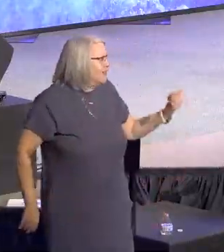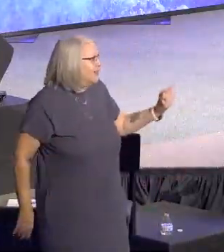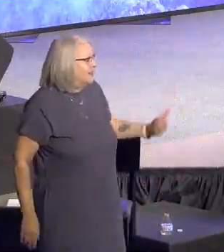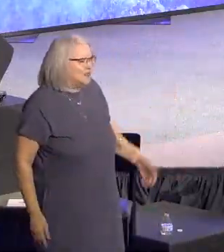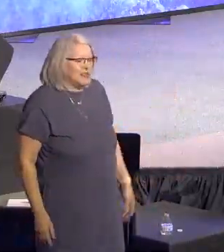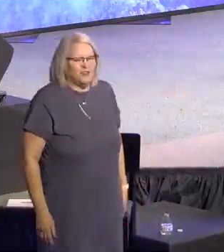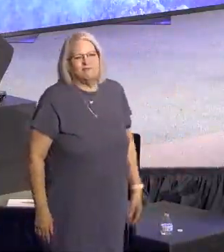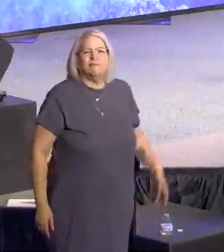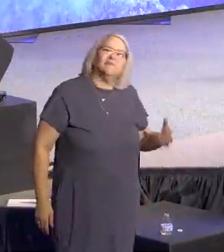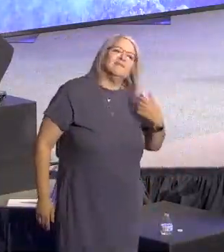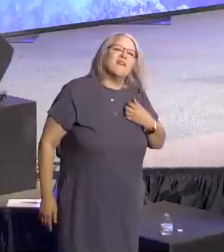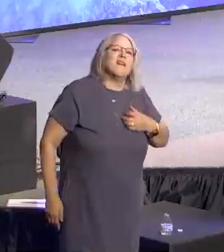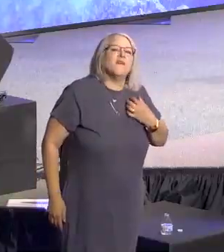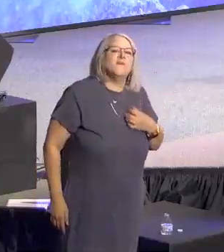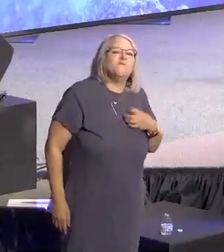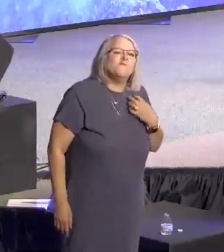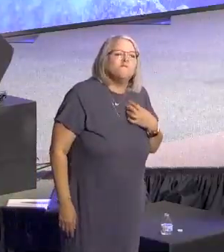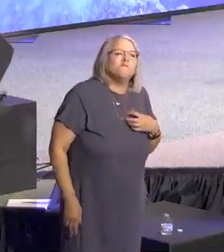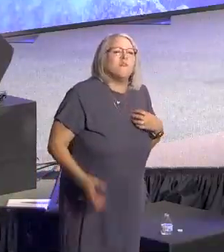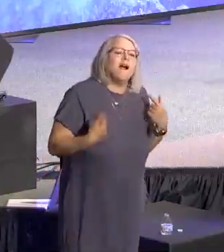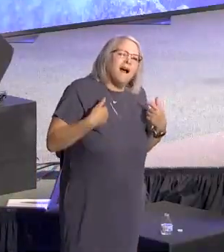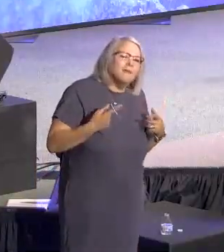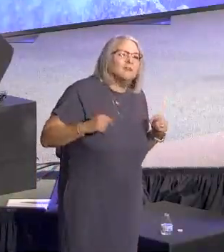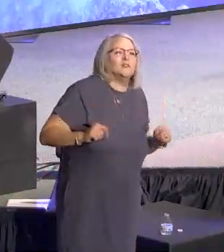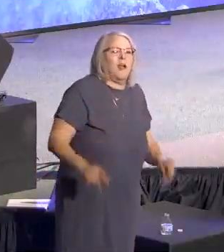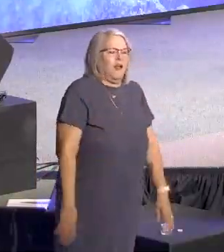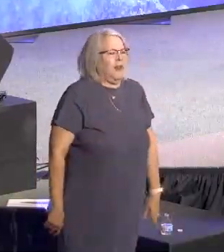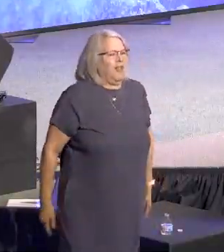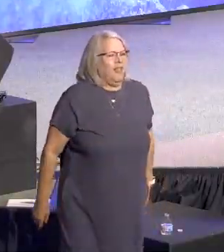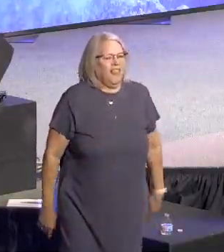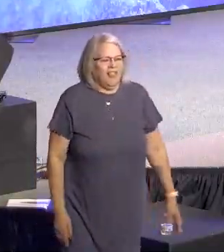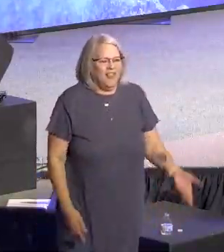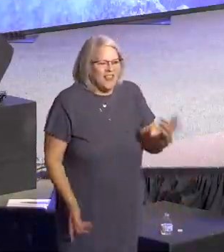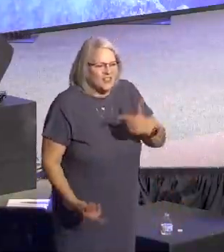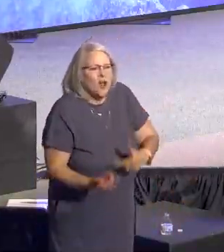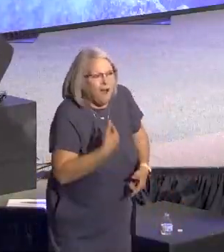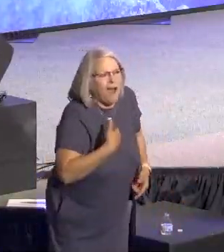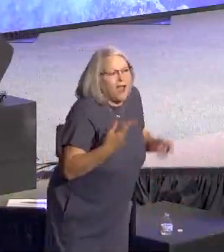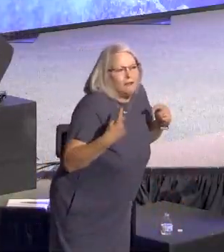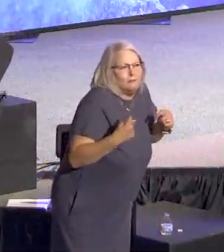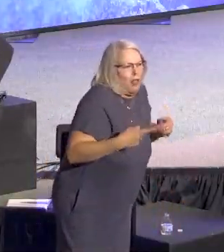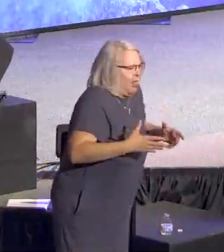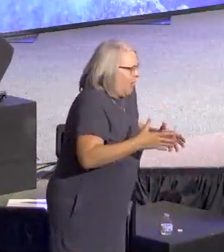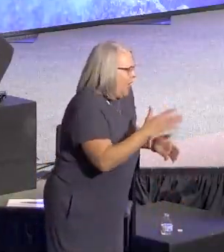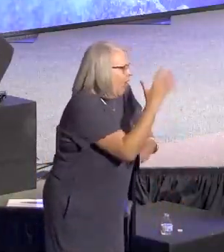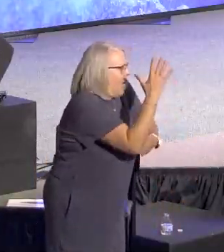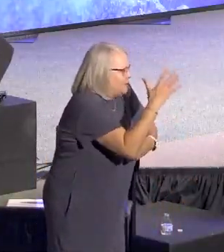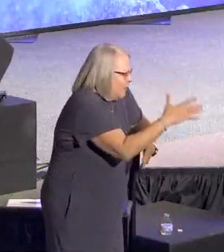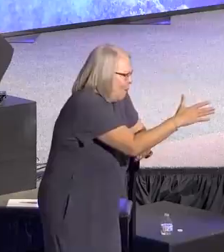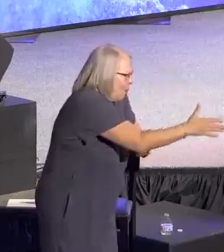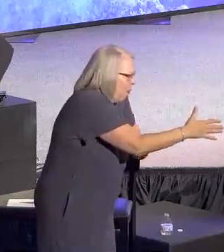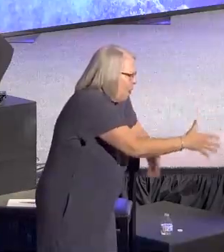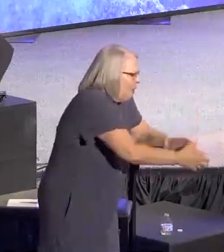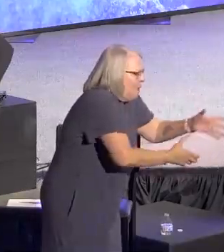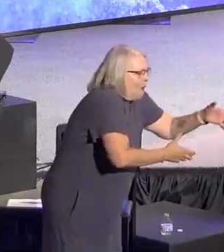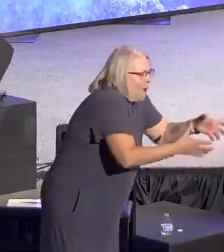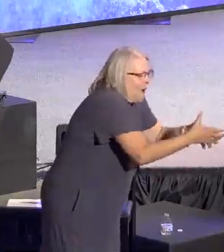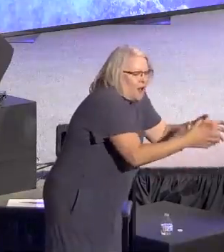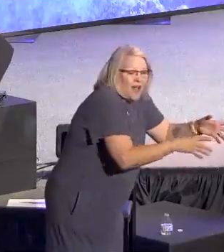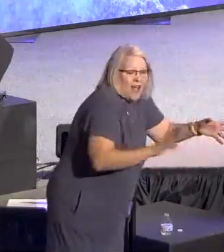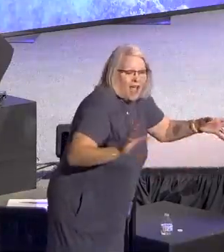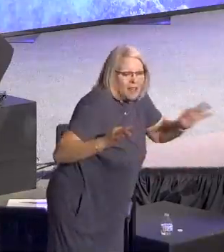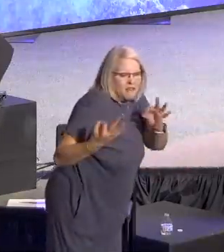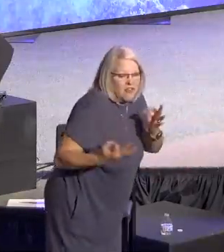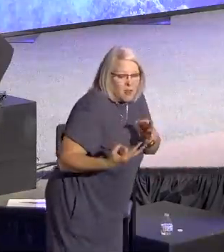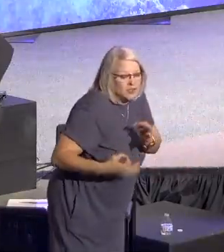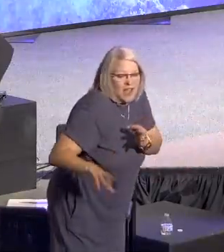time, I was just redneck enough to try it. And I began to shimmy up, and it wasn't to applause. It was to like, Dad, don't get hurt